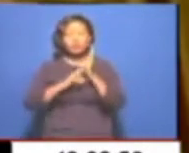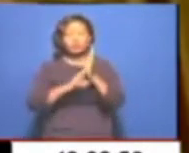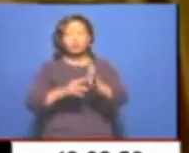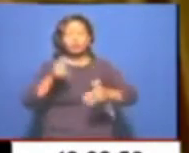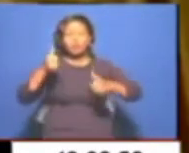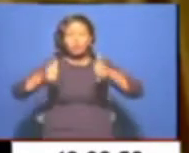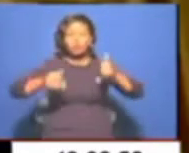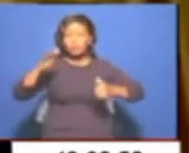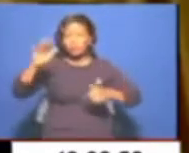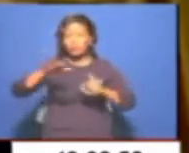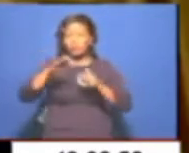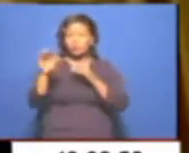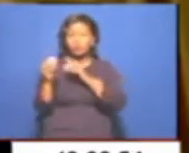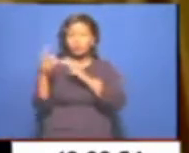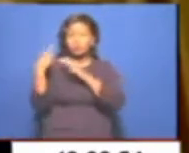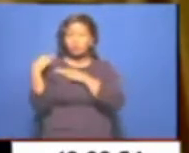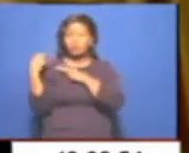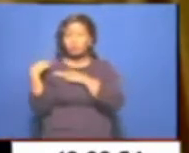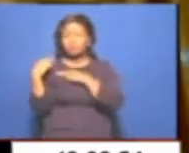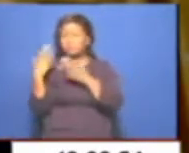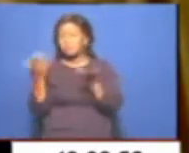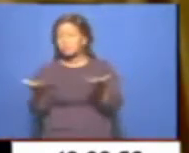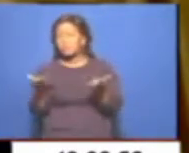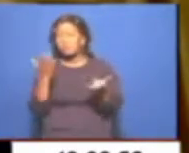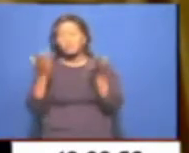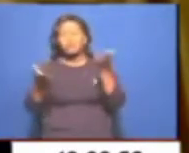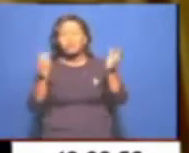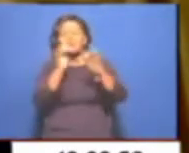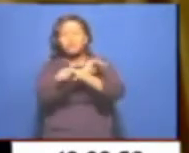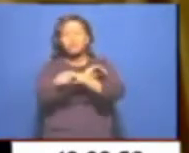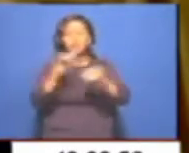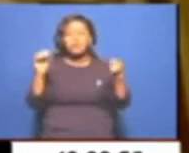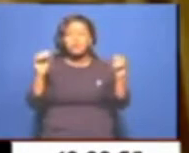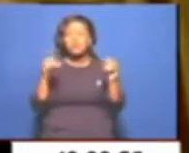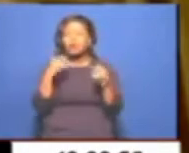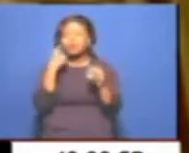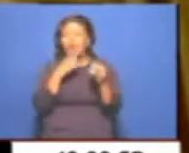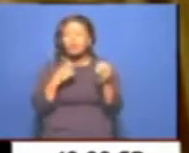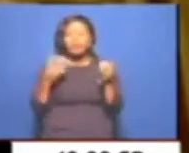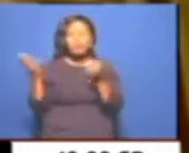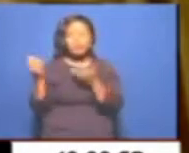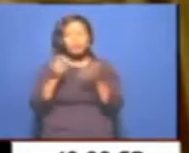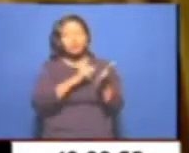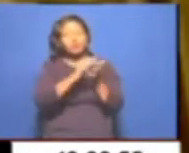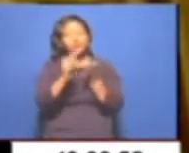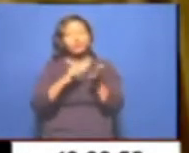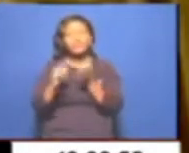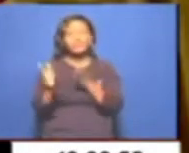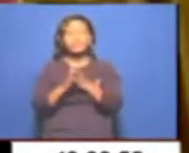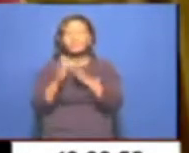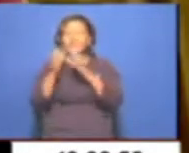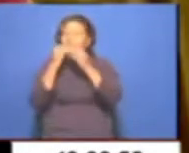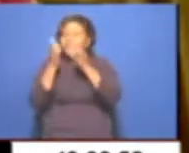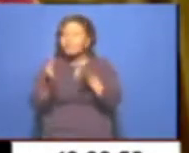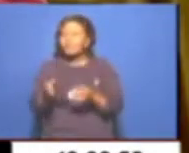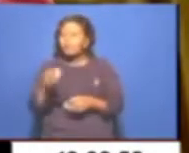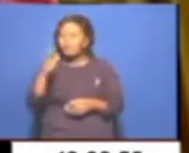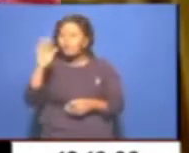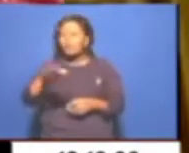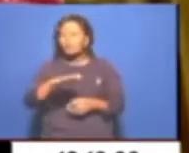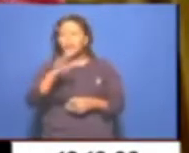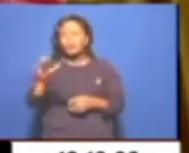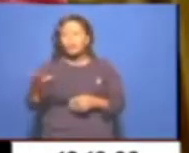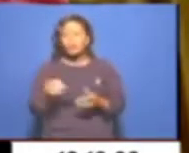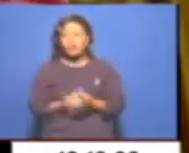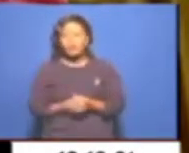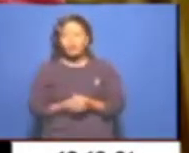function. And maybe the president who's supposed to write and inform the parliament. In other words, if any blame should